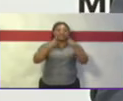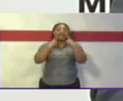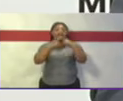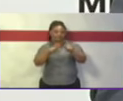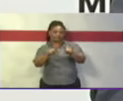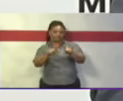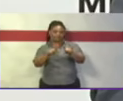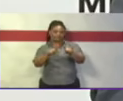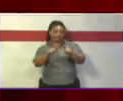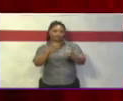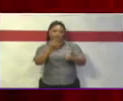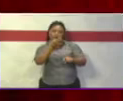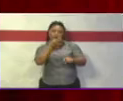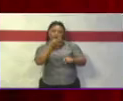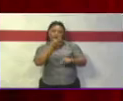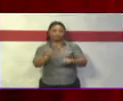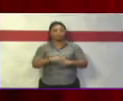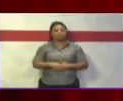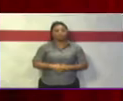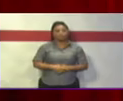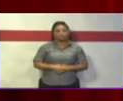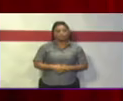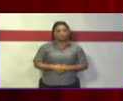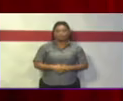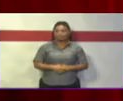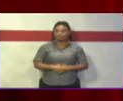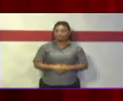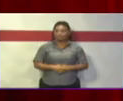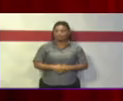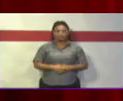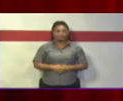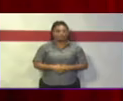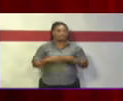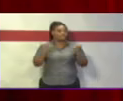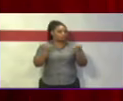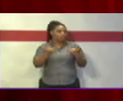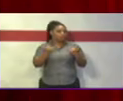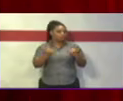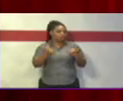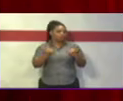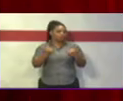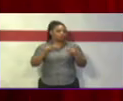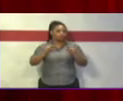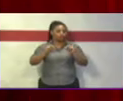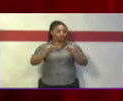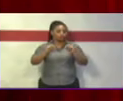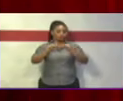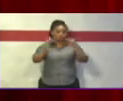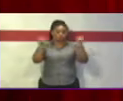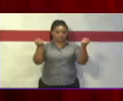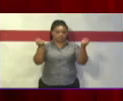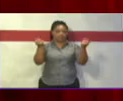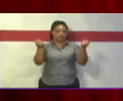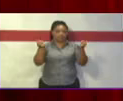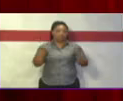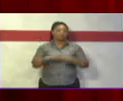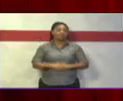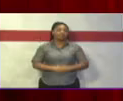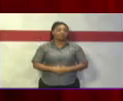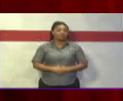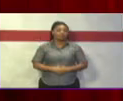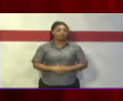time. Thank you very much, CMO. We now move to the Newsday. Good morning, Mr. Chantak.